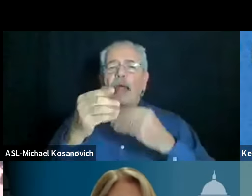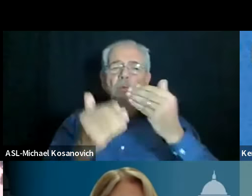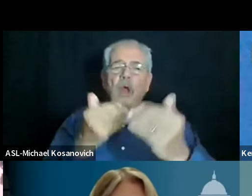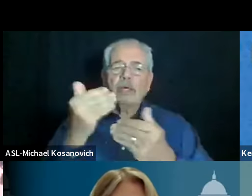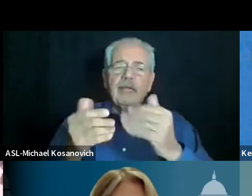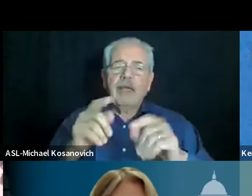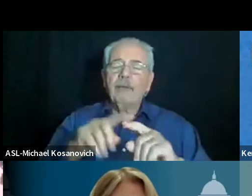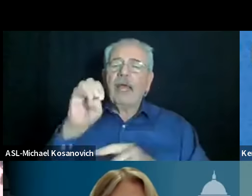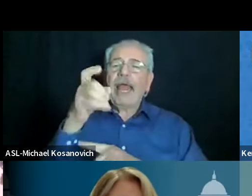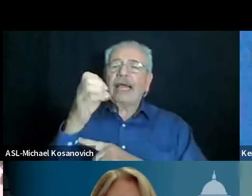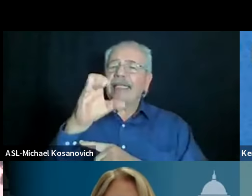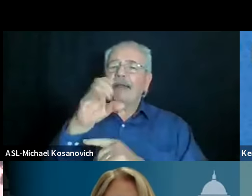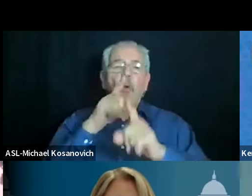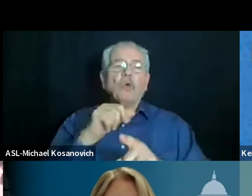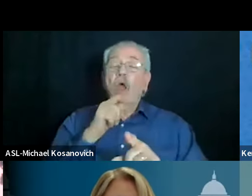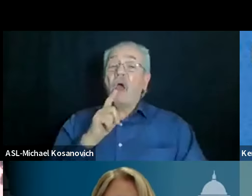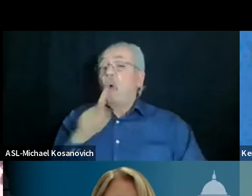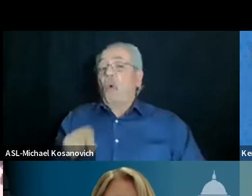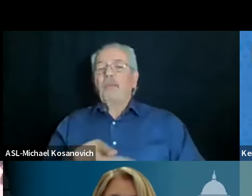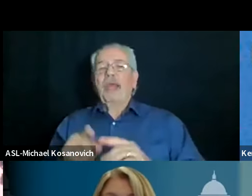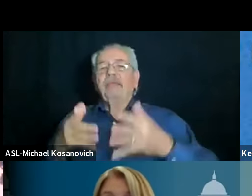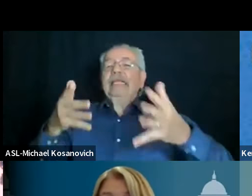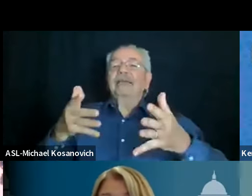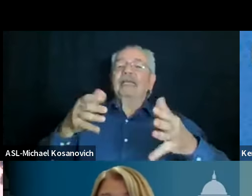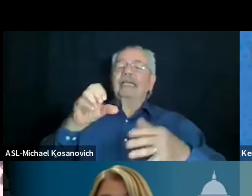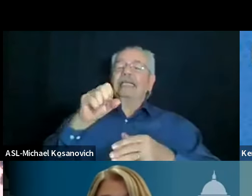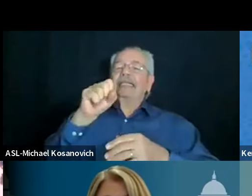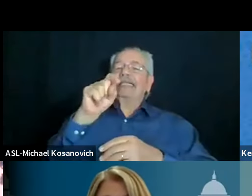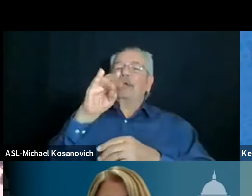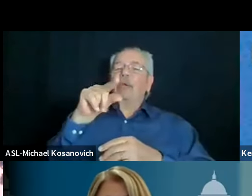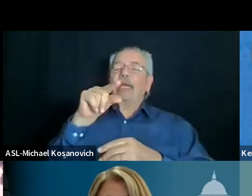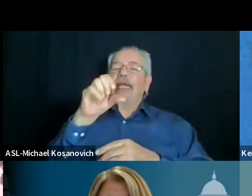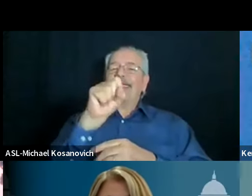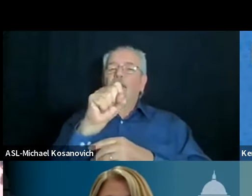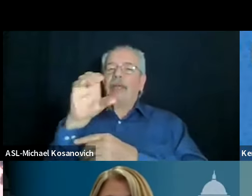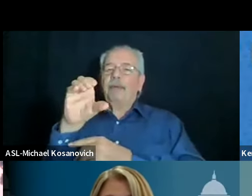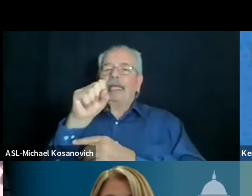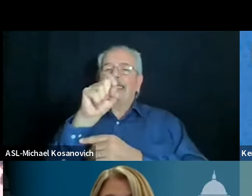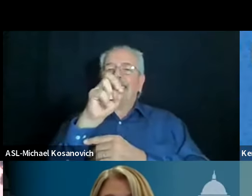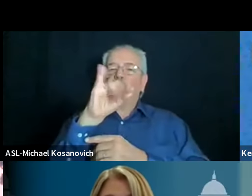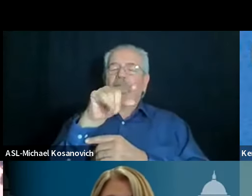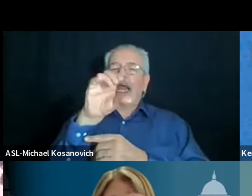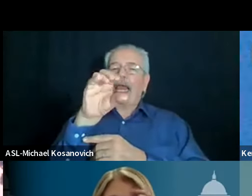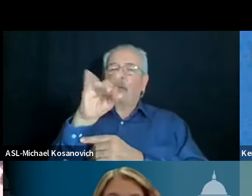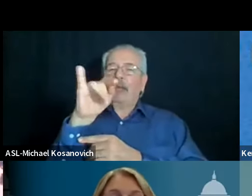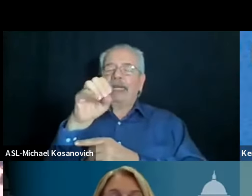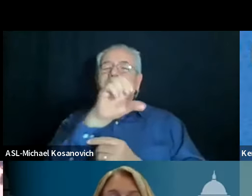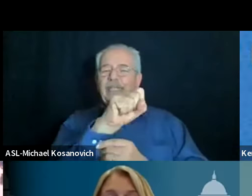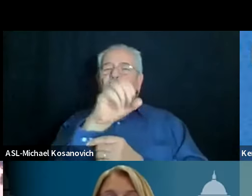The executive order doesn't direct that. It really just leaves it up to the steering committee to make their own decisions about how we would want to